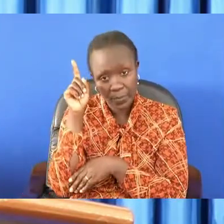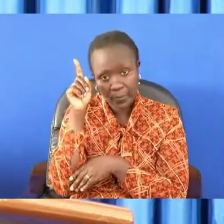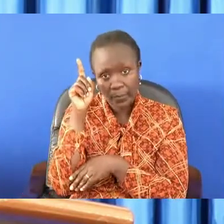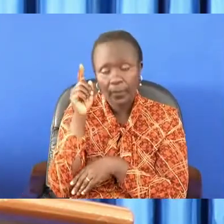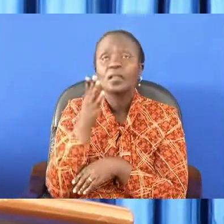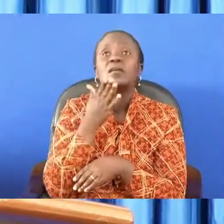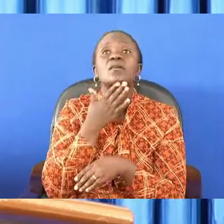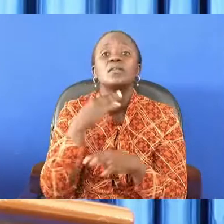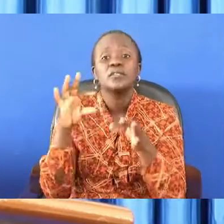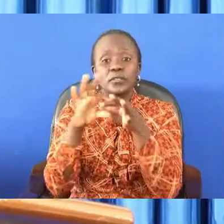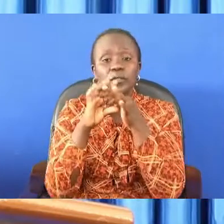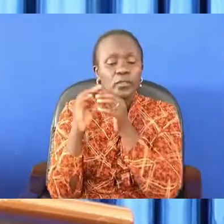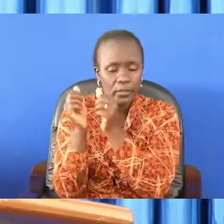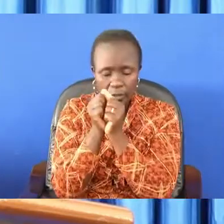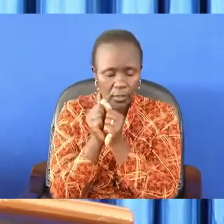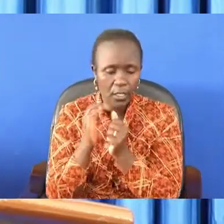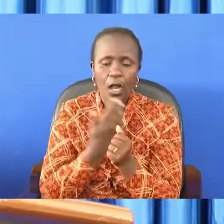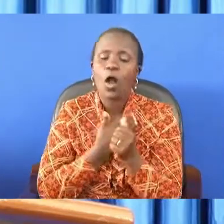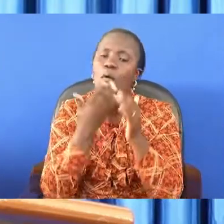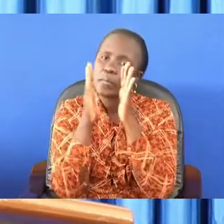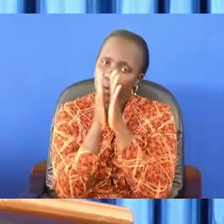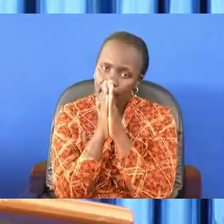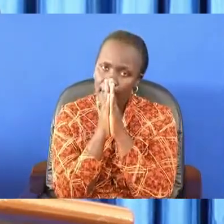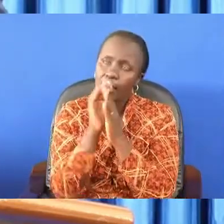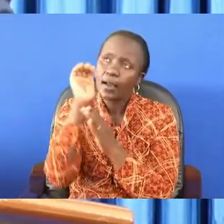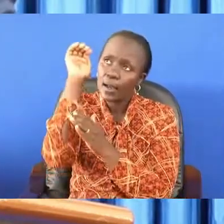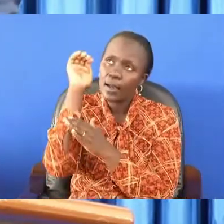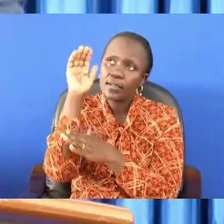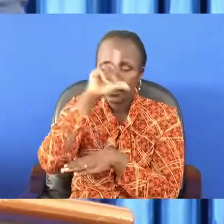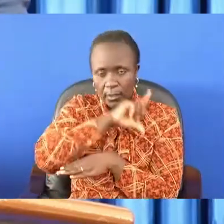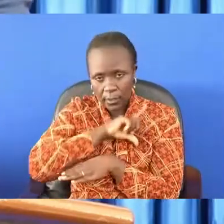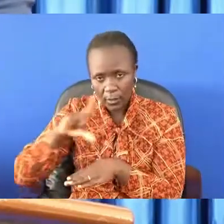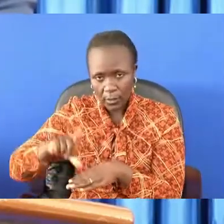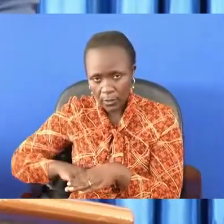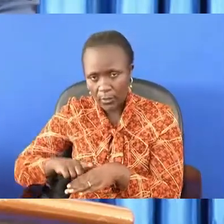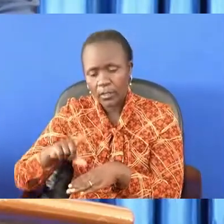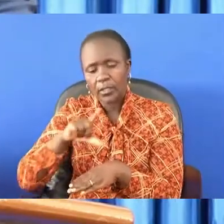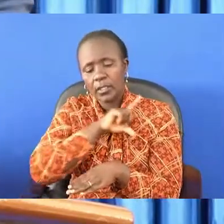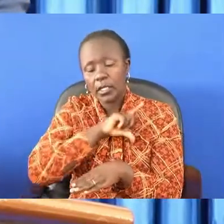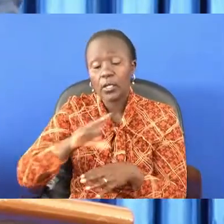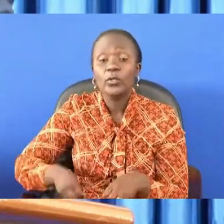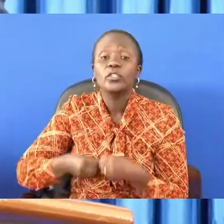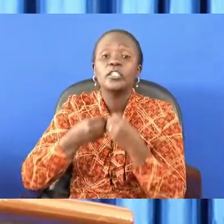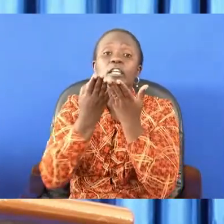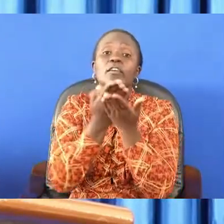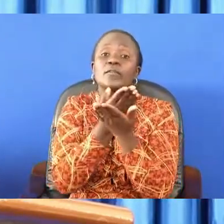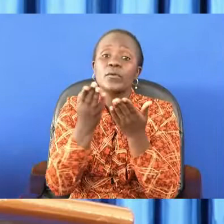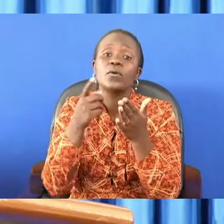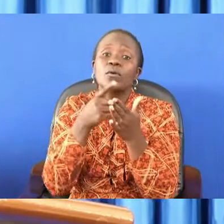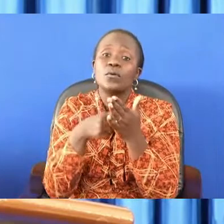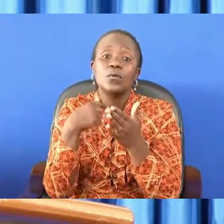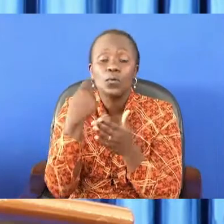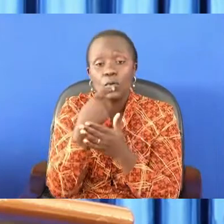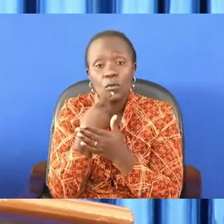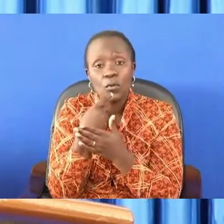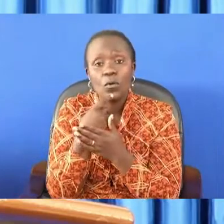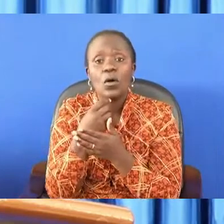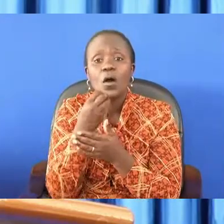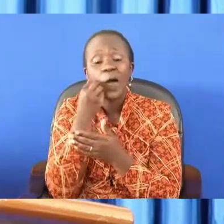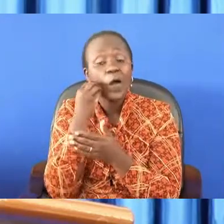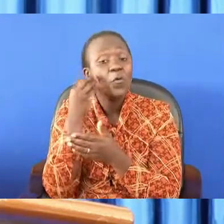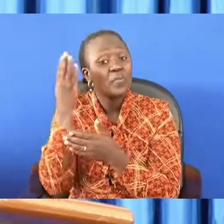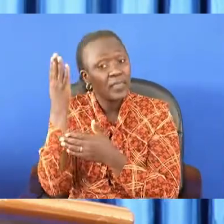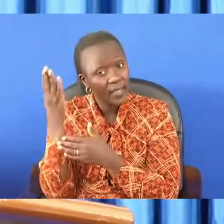We want to join together our prayer and ask the Lord, and may the Lord grant you, even those of us who are at